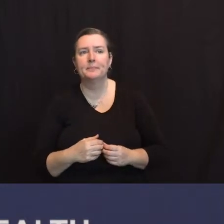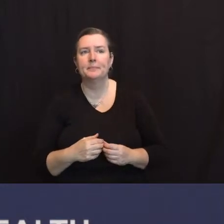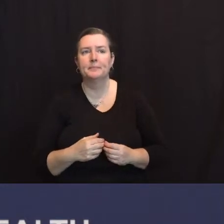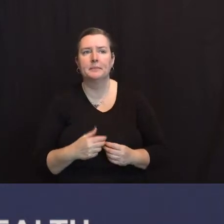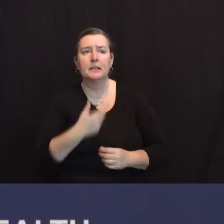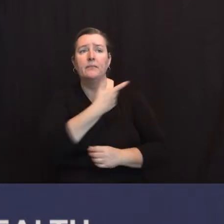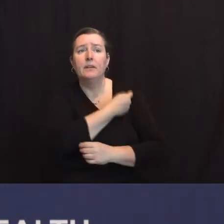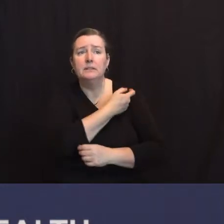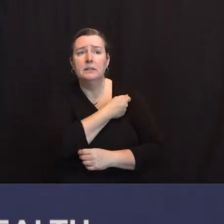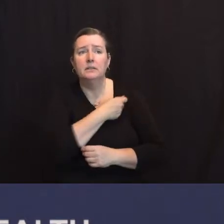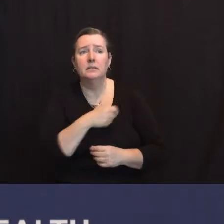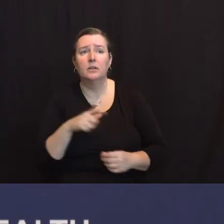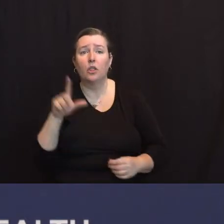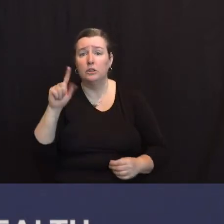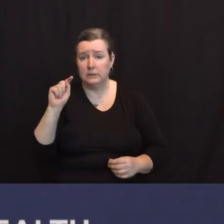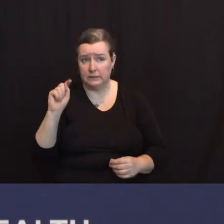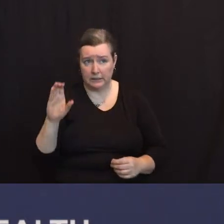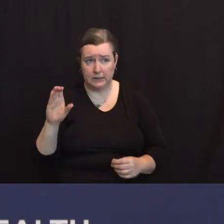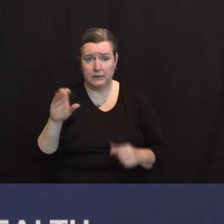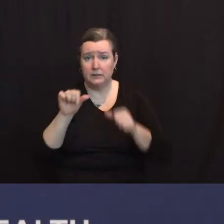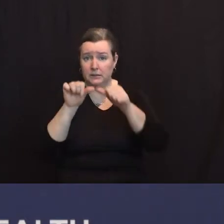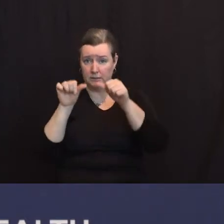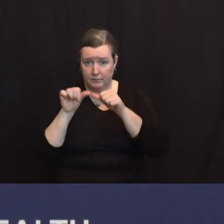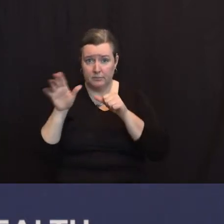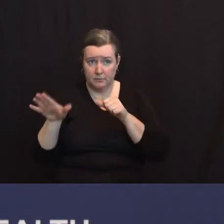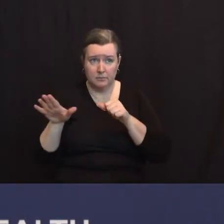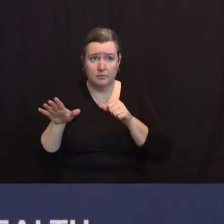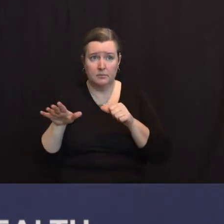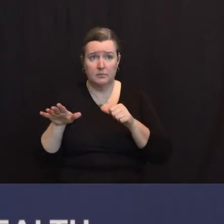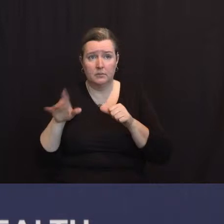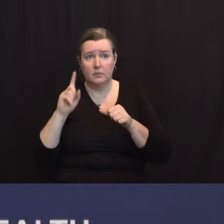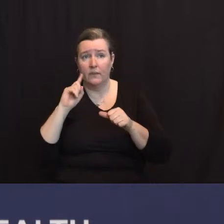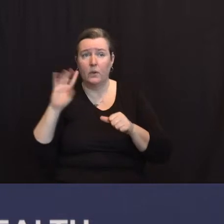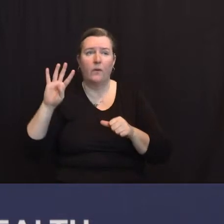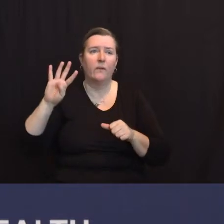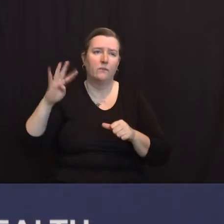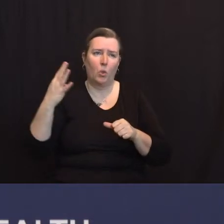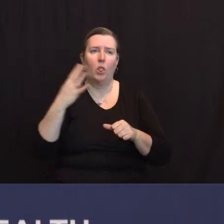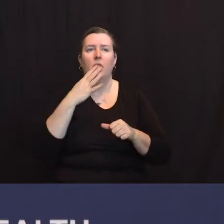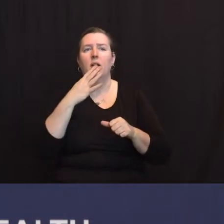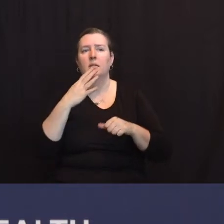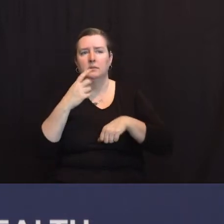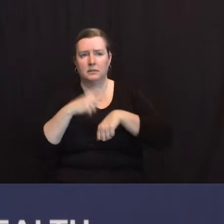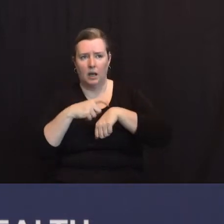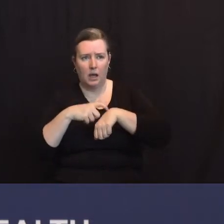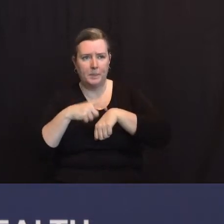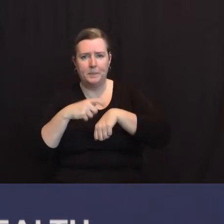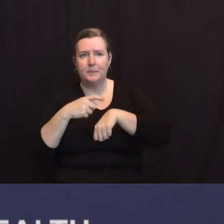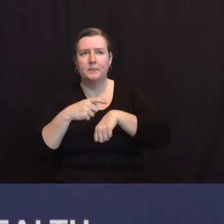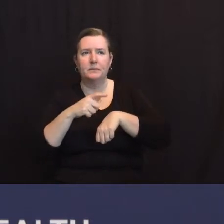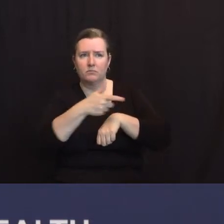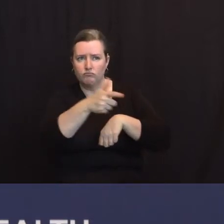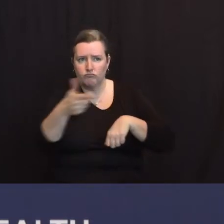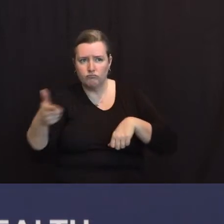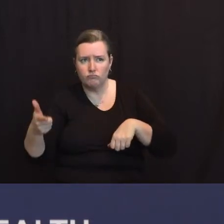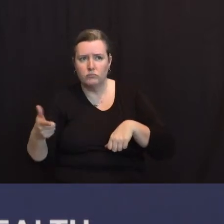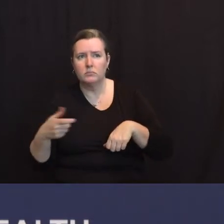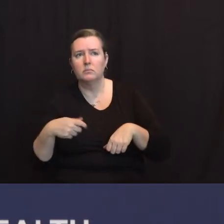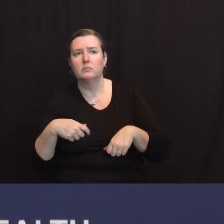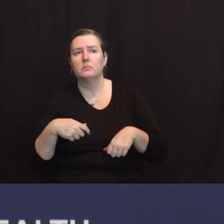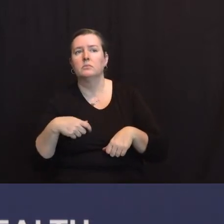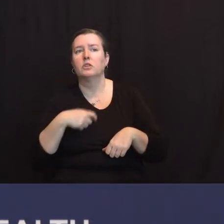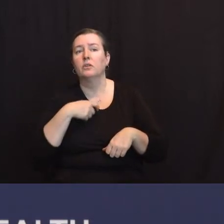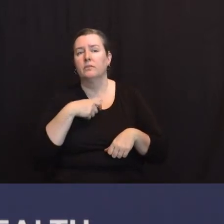facilities, is there going to be a fourth round by the pharmacy chains there? And if so, what specifics can you provide?